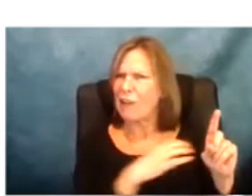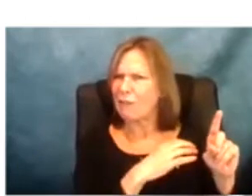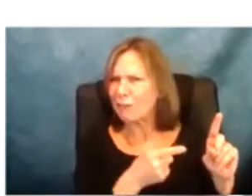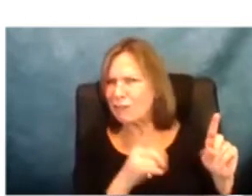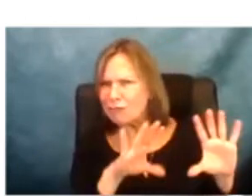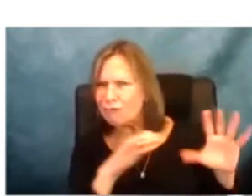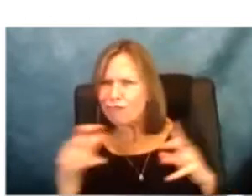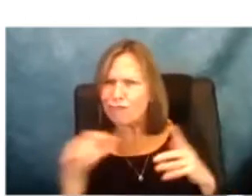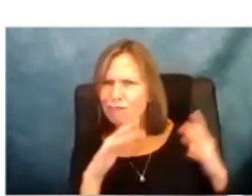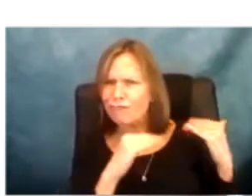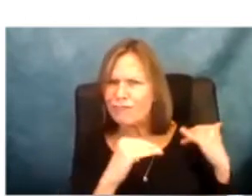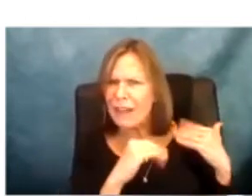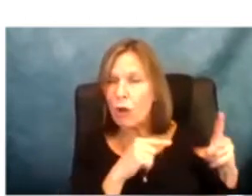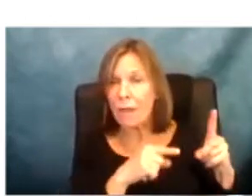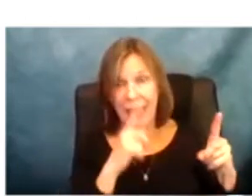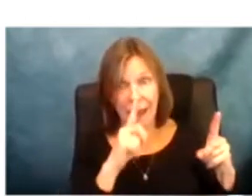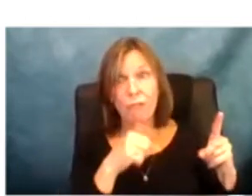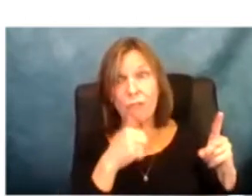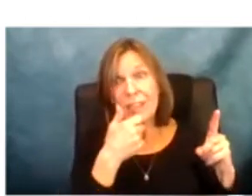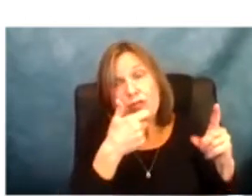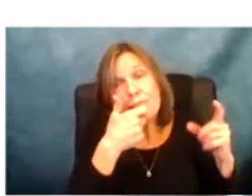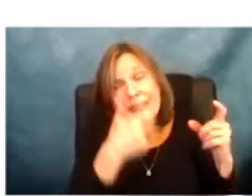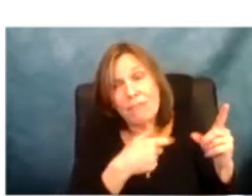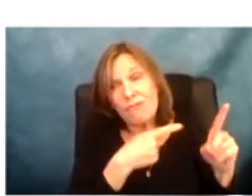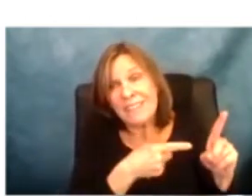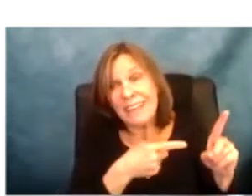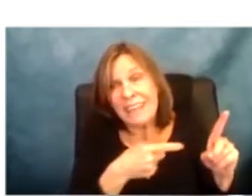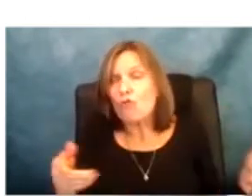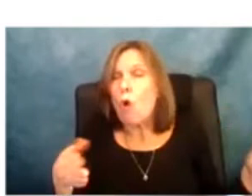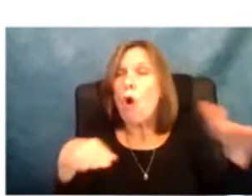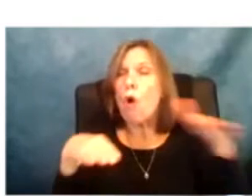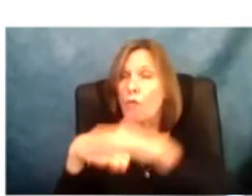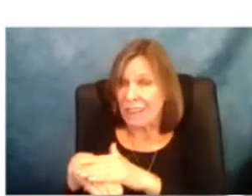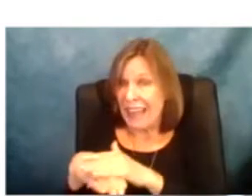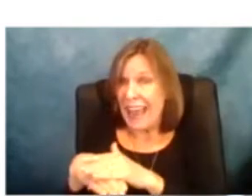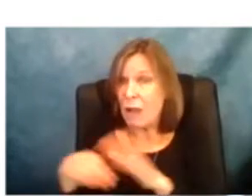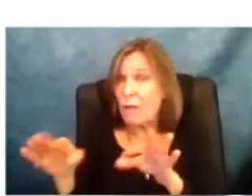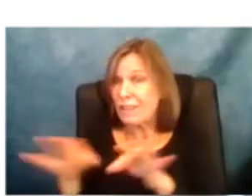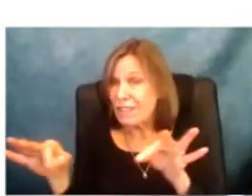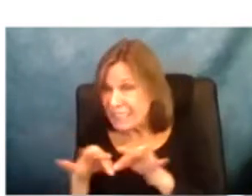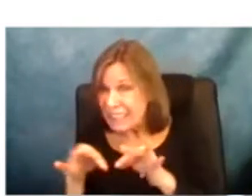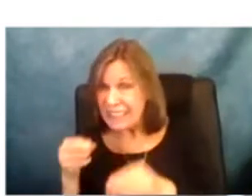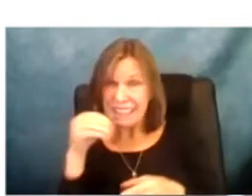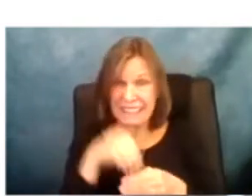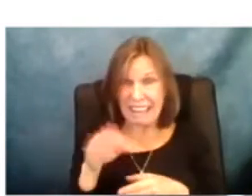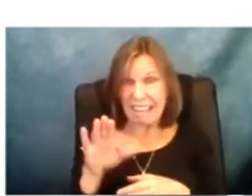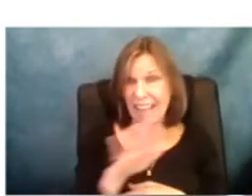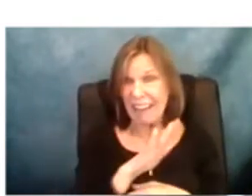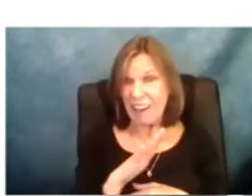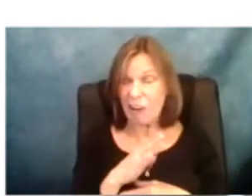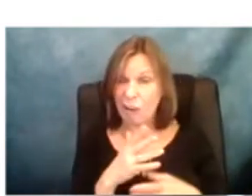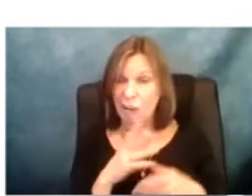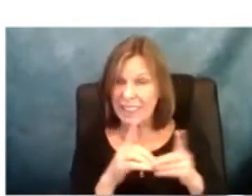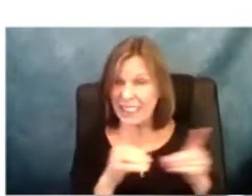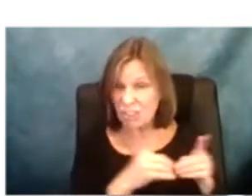be also really an interesting thing to overlay, like with facilities that are located in congressional districts.